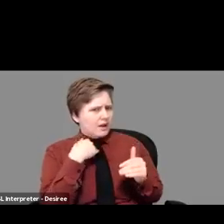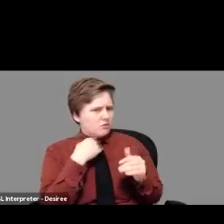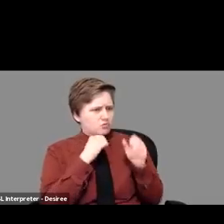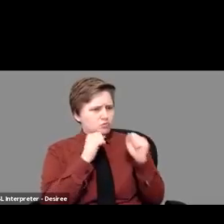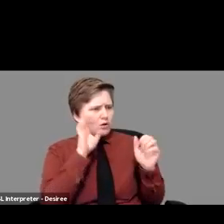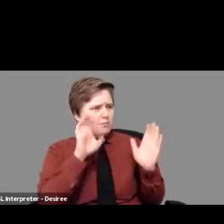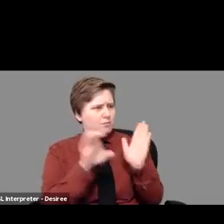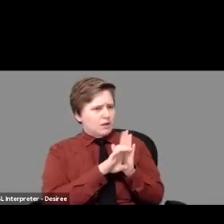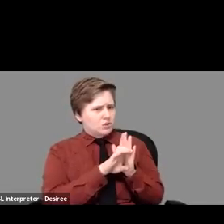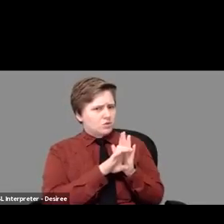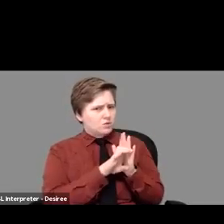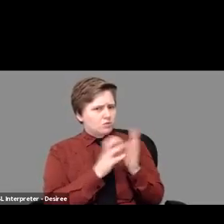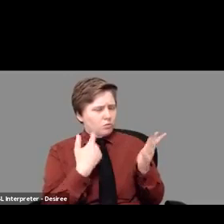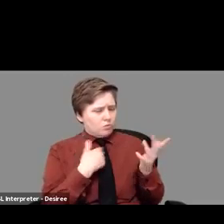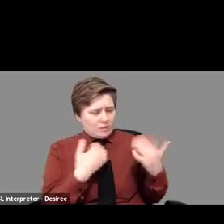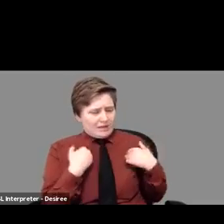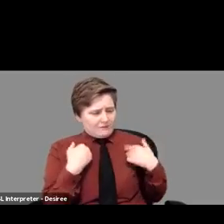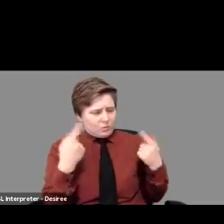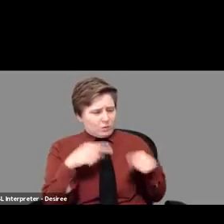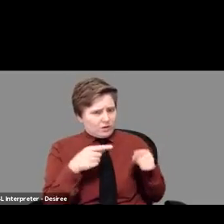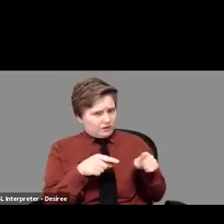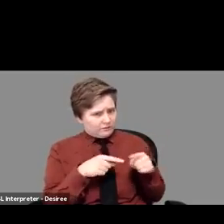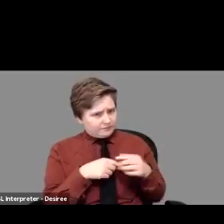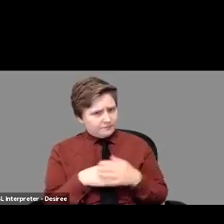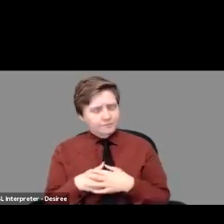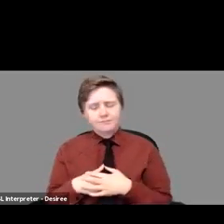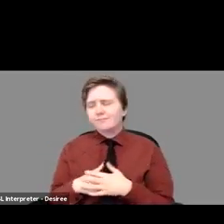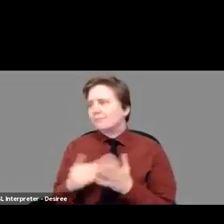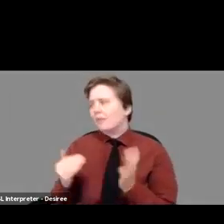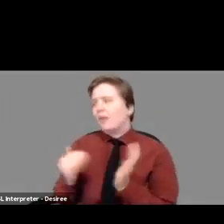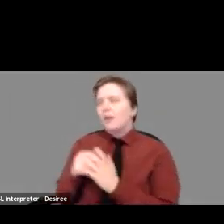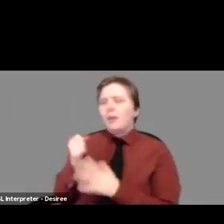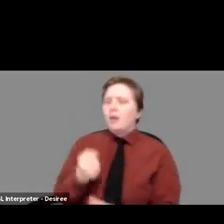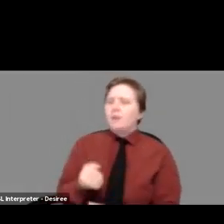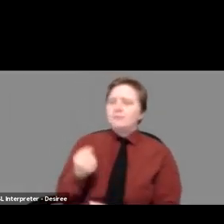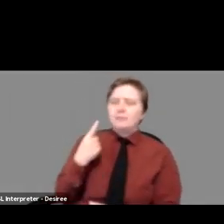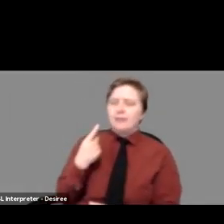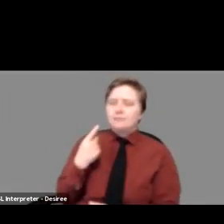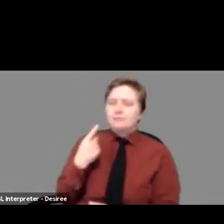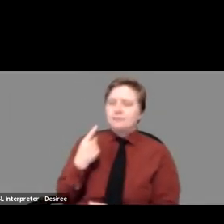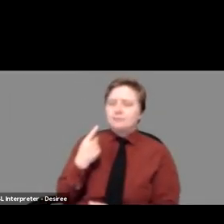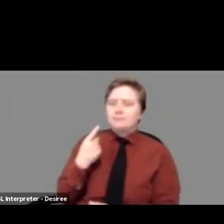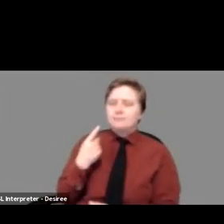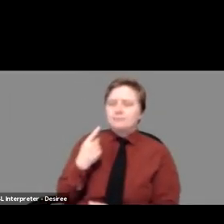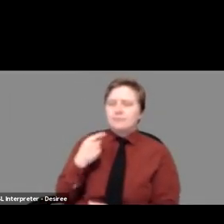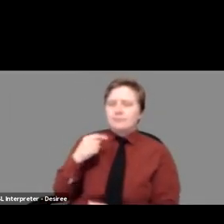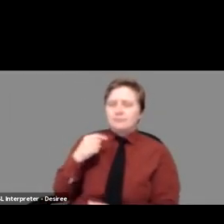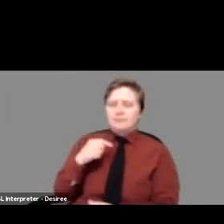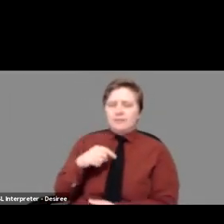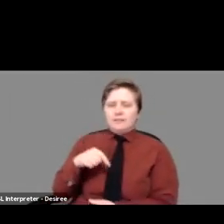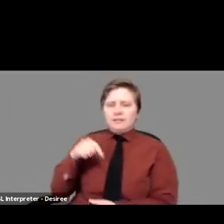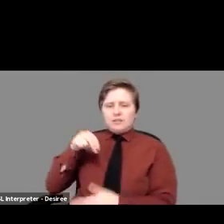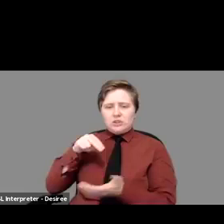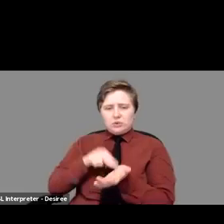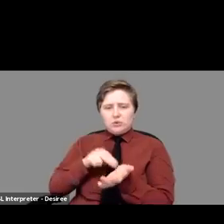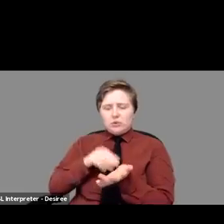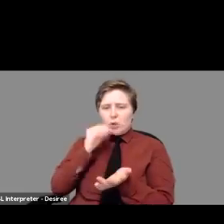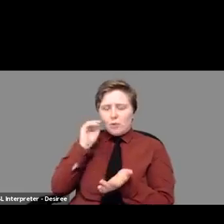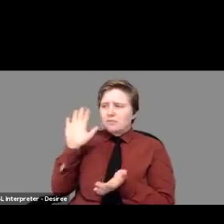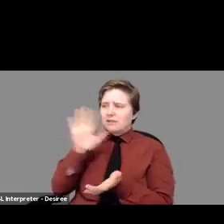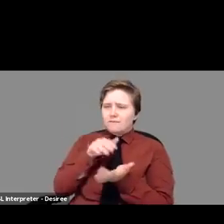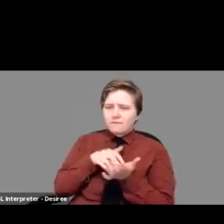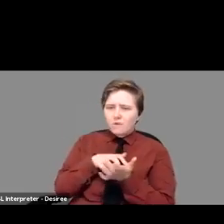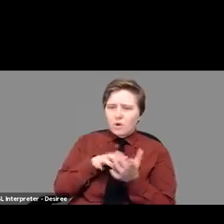picture of what we're dealing with here? Again, understanding these nursing homes and that vulnerable population they have,